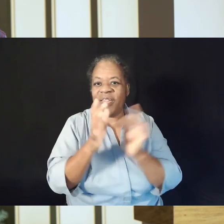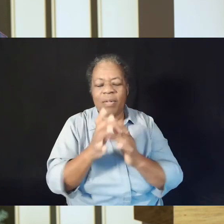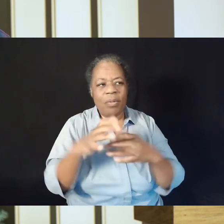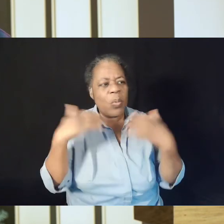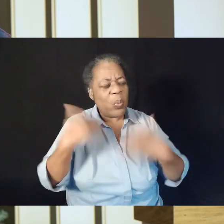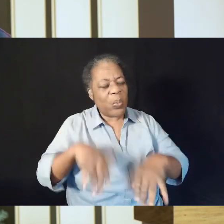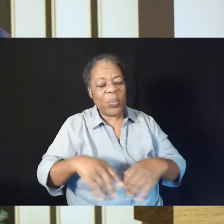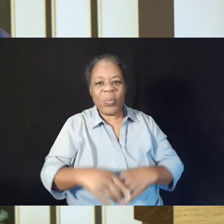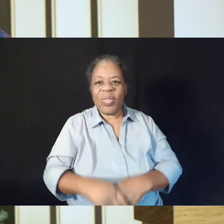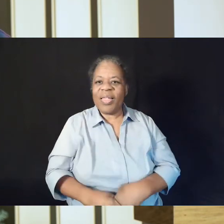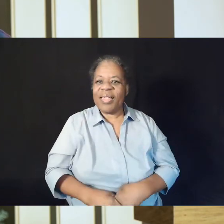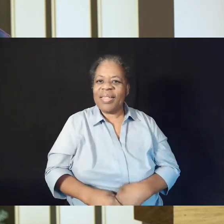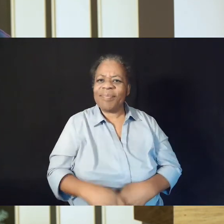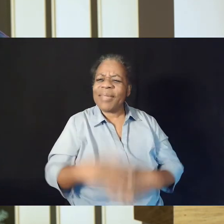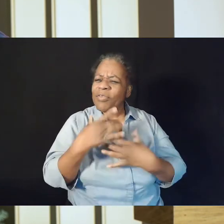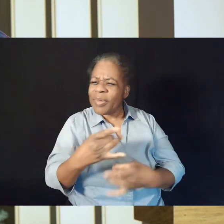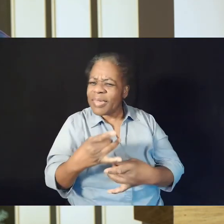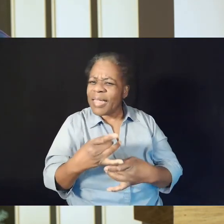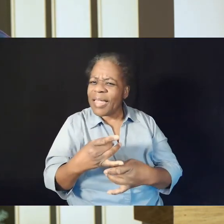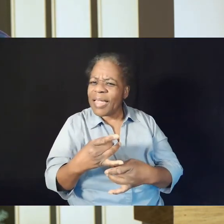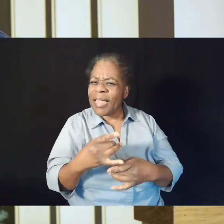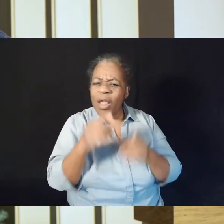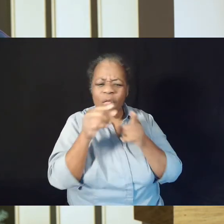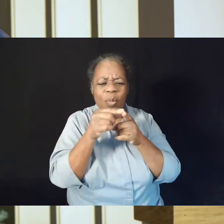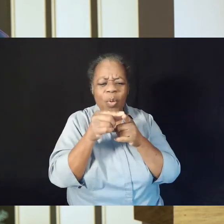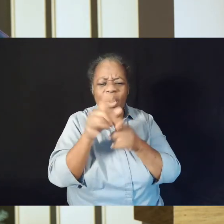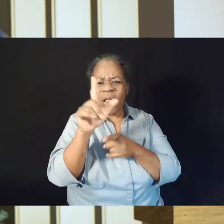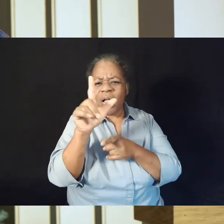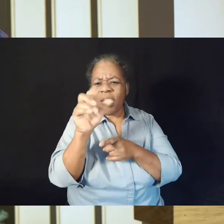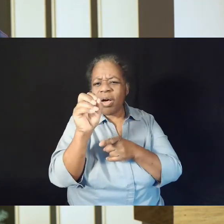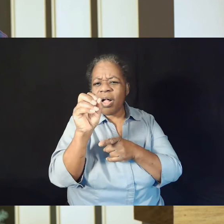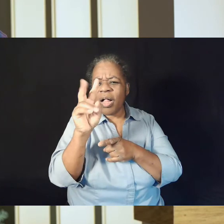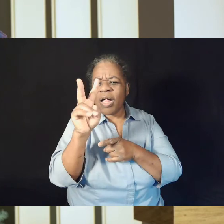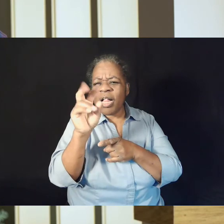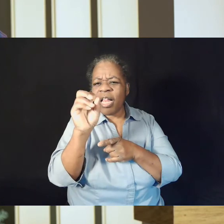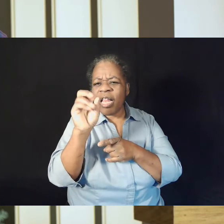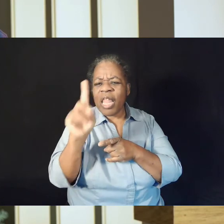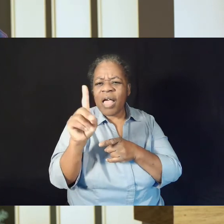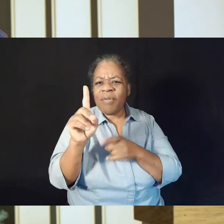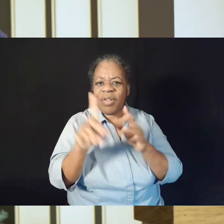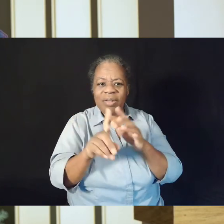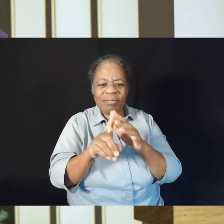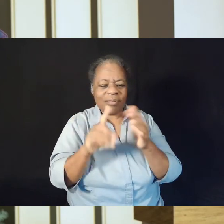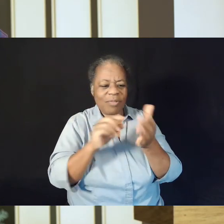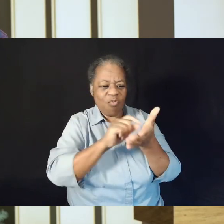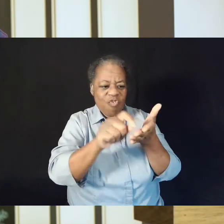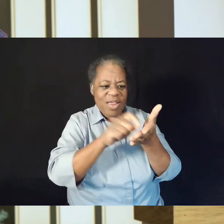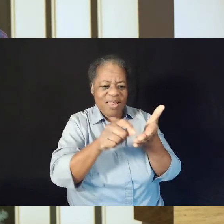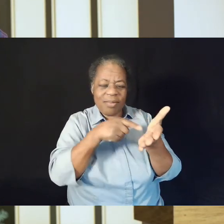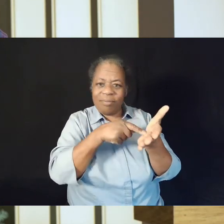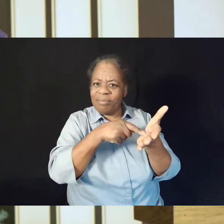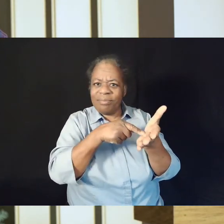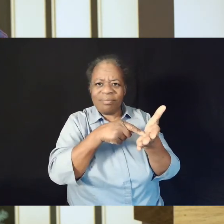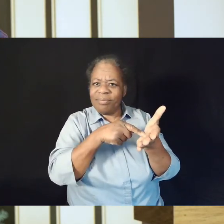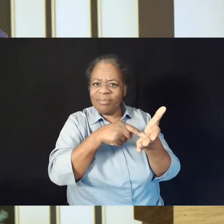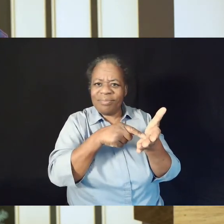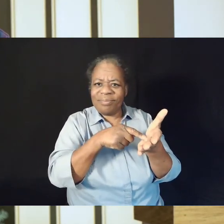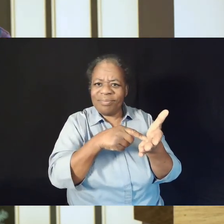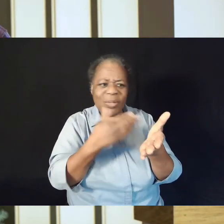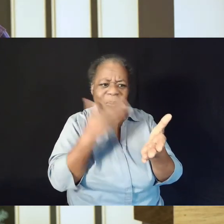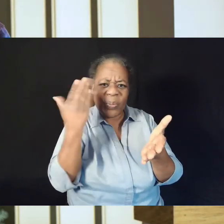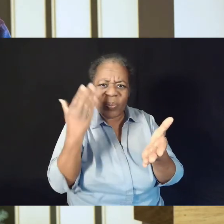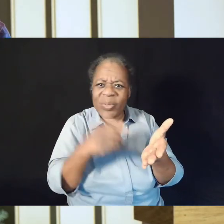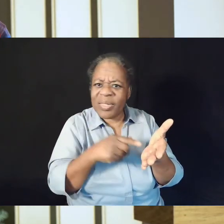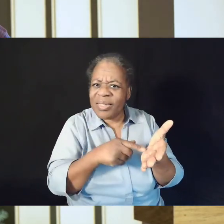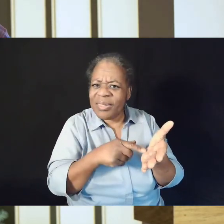And isn't it interesting that the word love never appears in any of the accounts of Jesus' birth? And